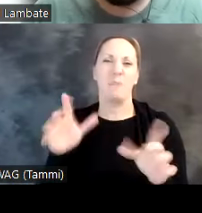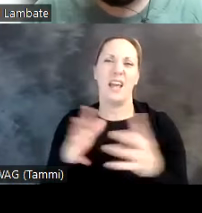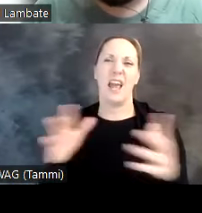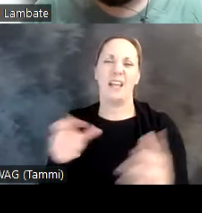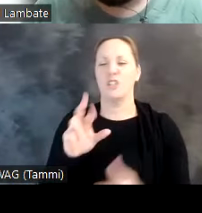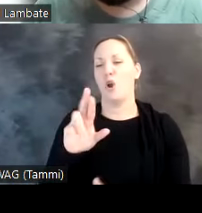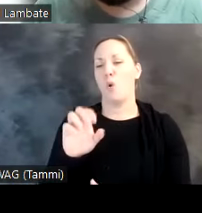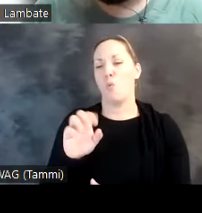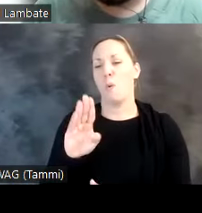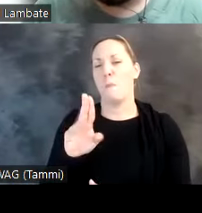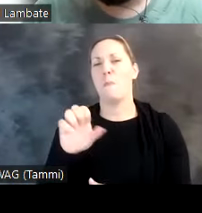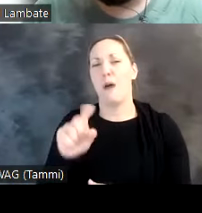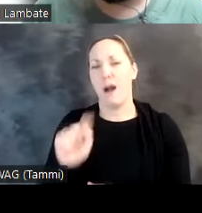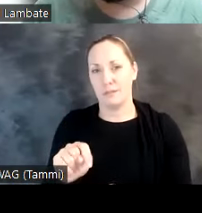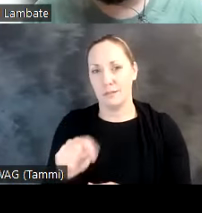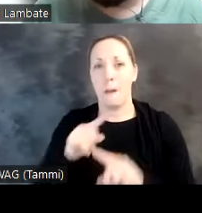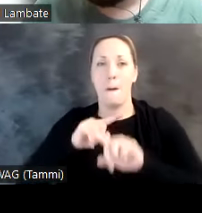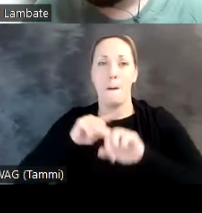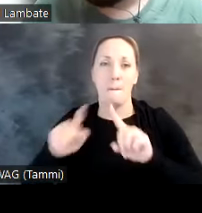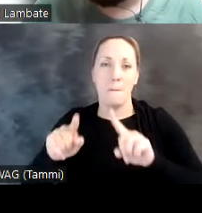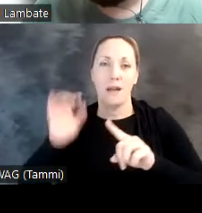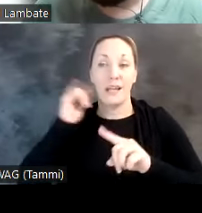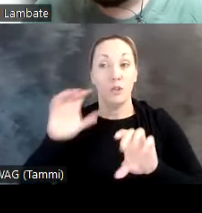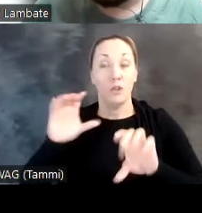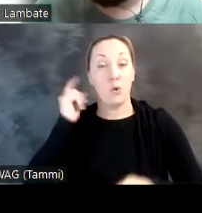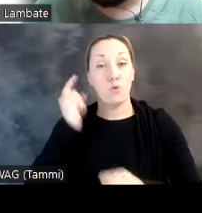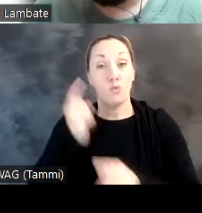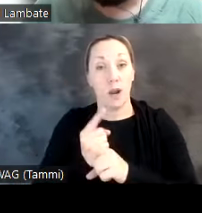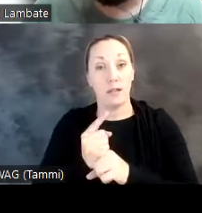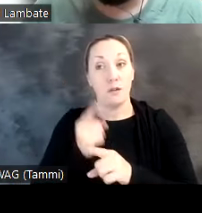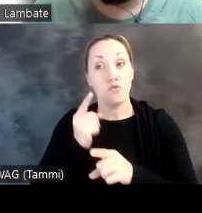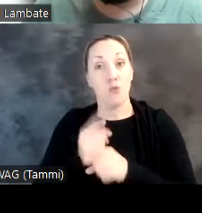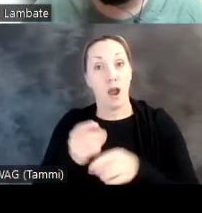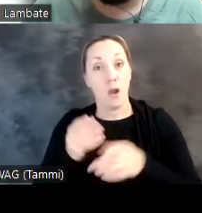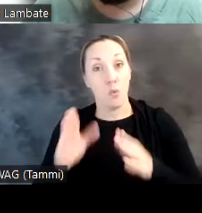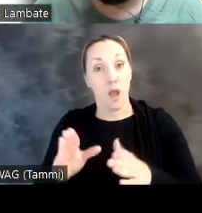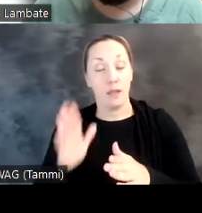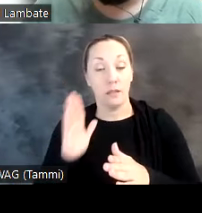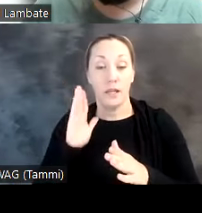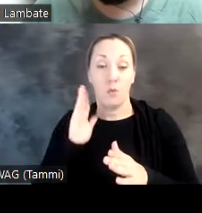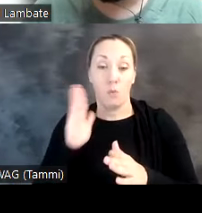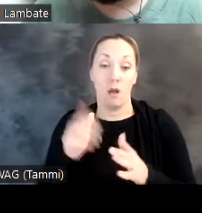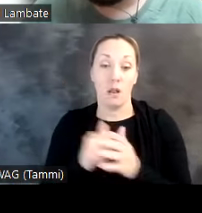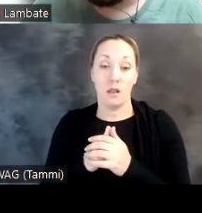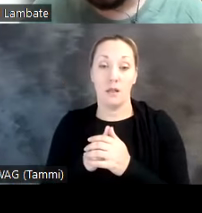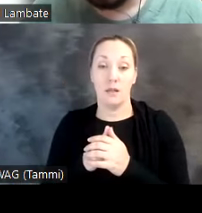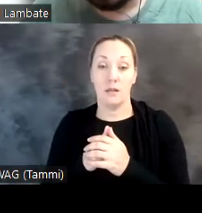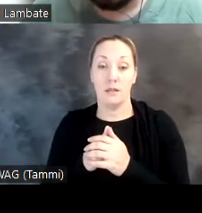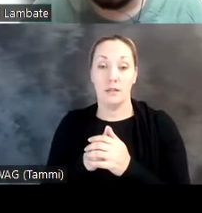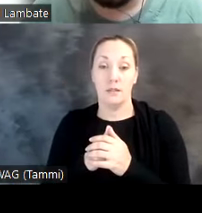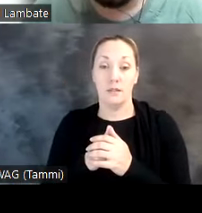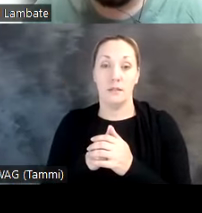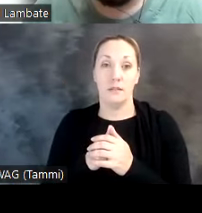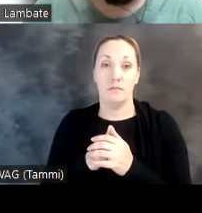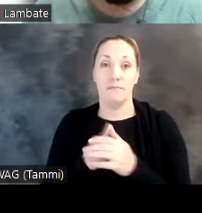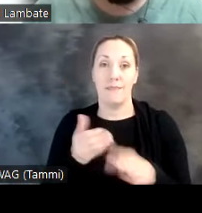great, but obviously if done in the right way, it definitely would enhance the user